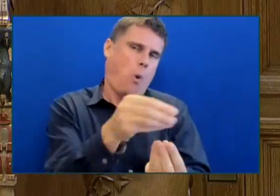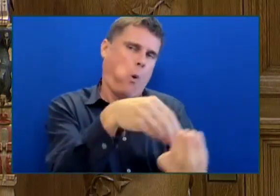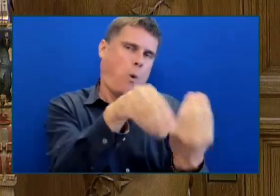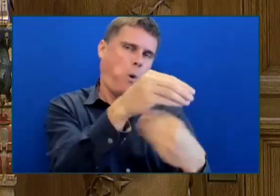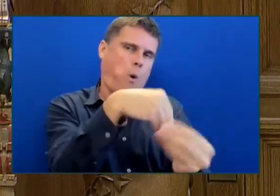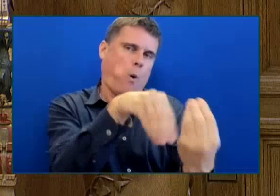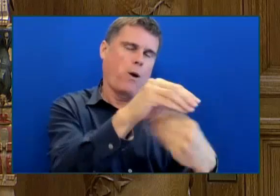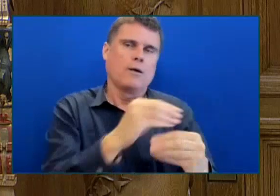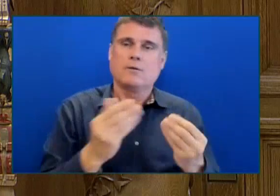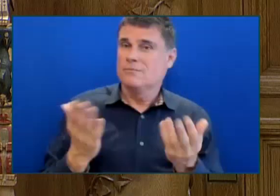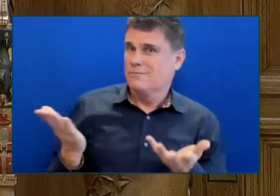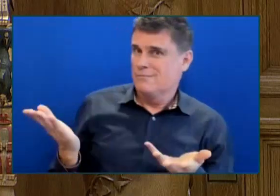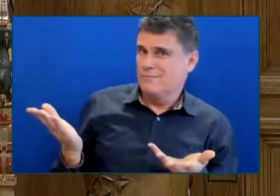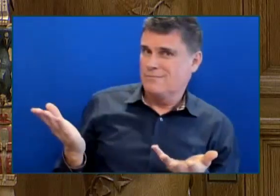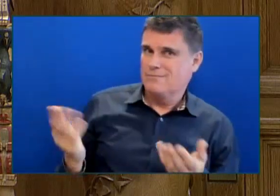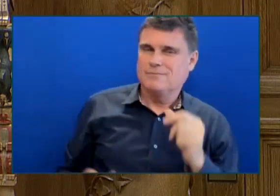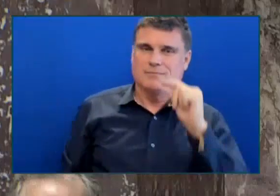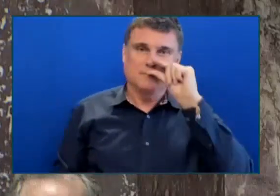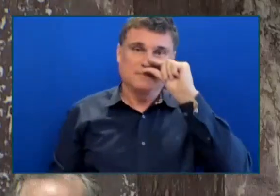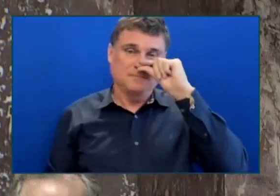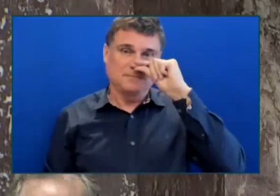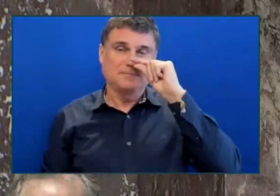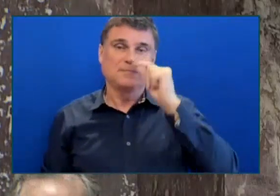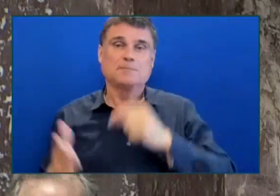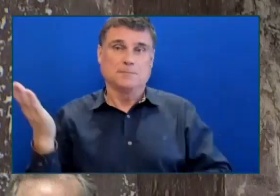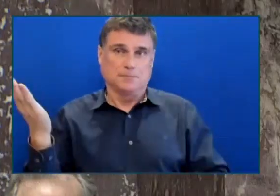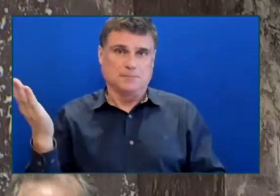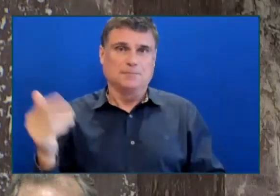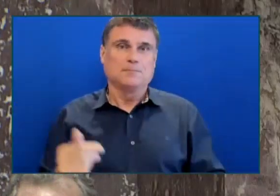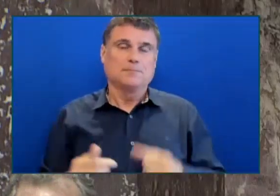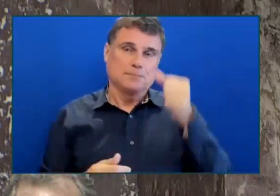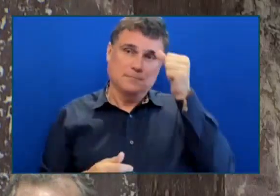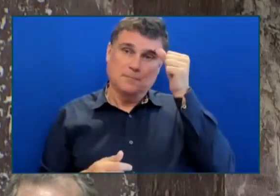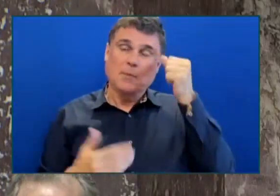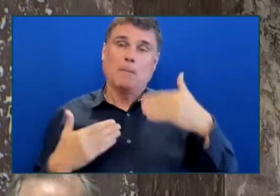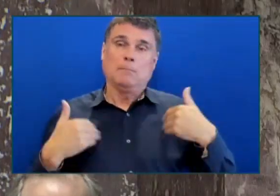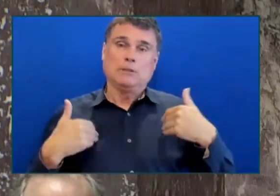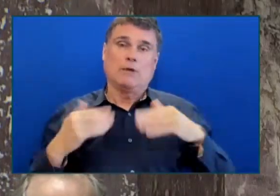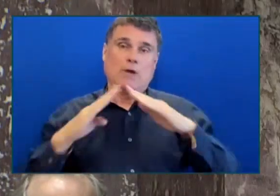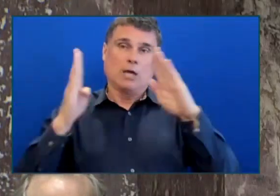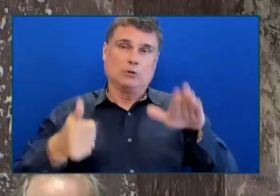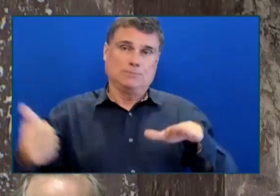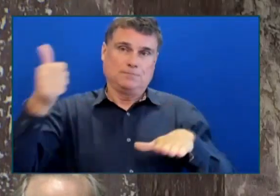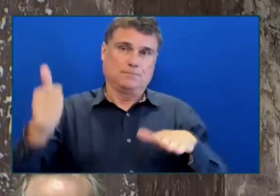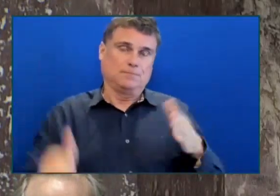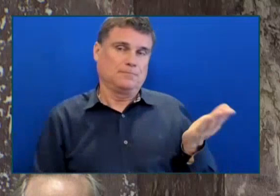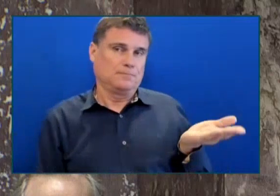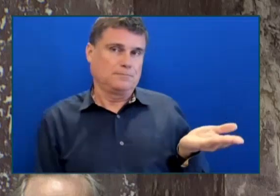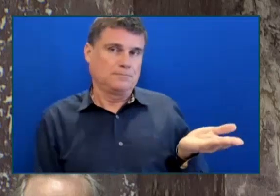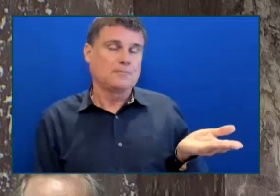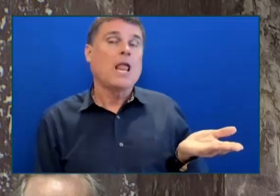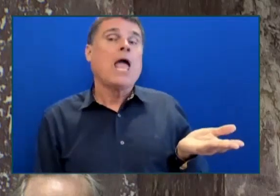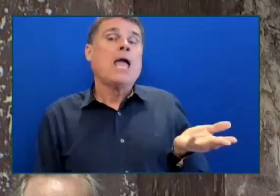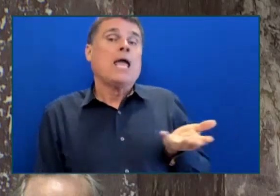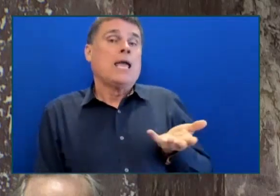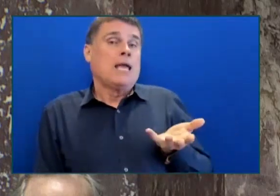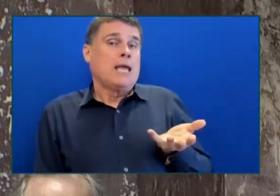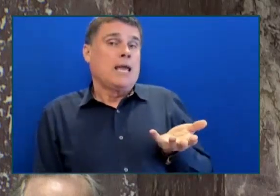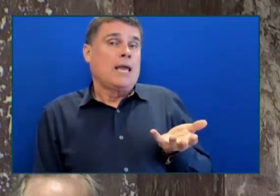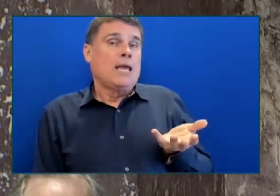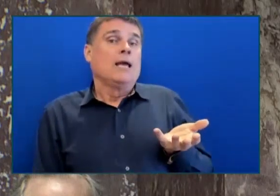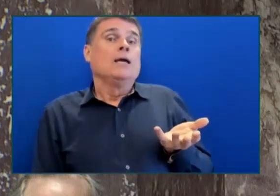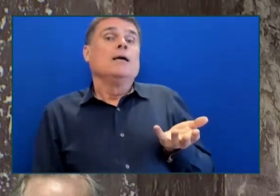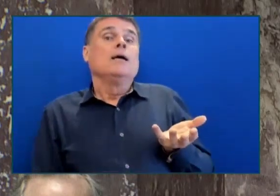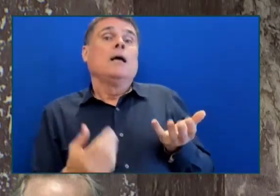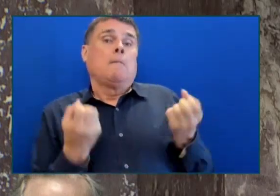Minister of Housing. Thank you so much, Honourable Speaker. There's so many things factually incorrect in that member's statement. Again, I don't know where to start.